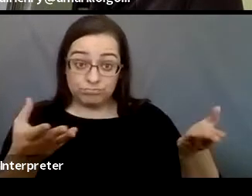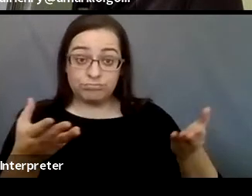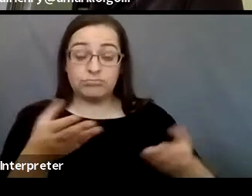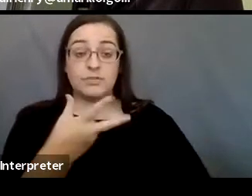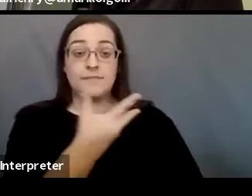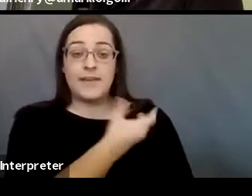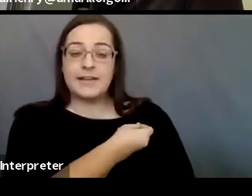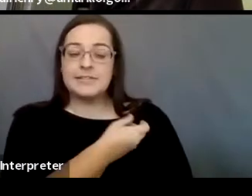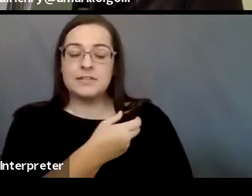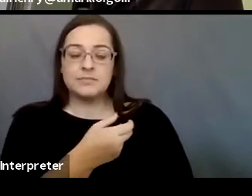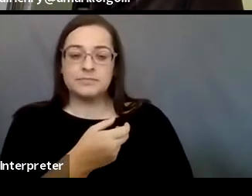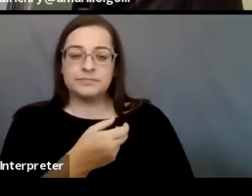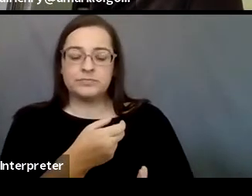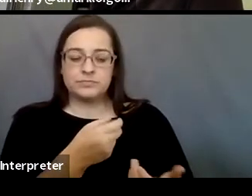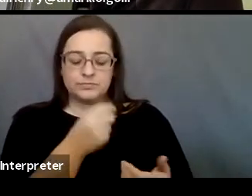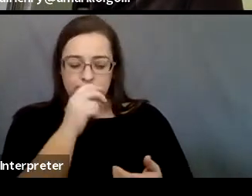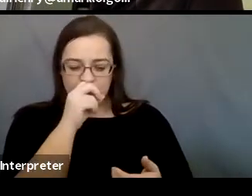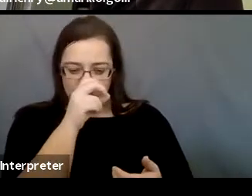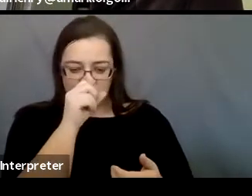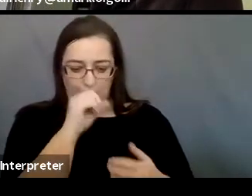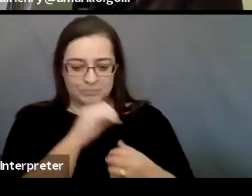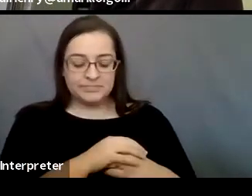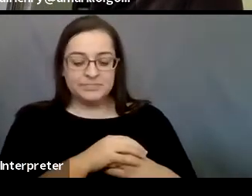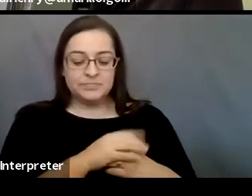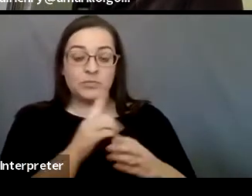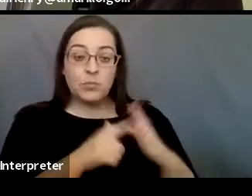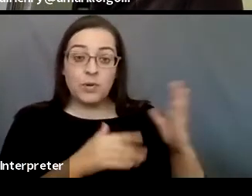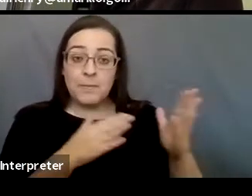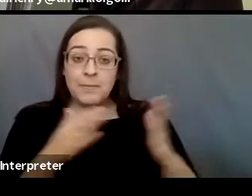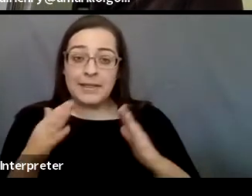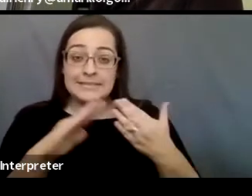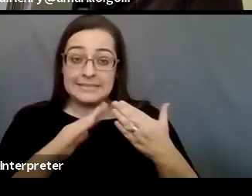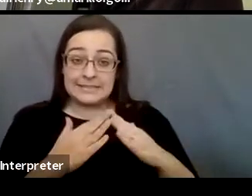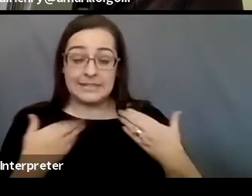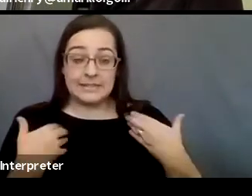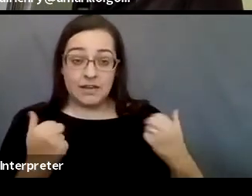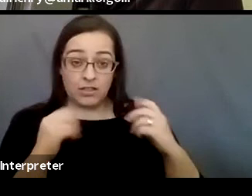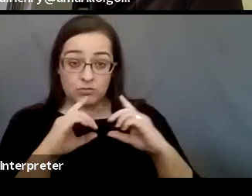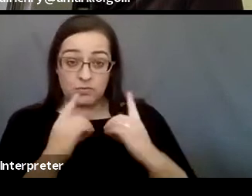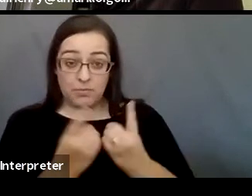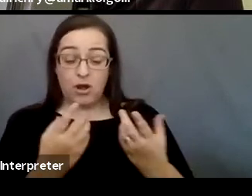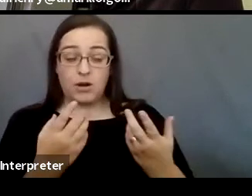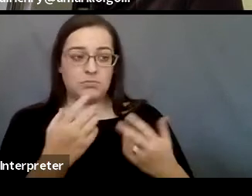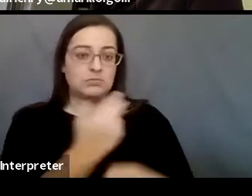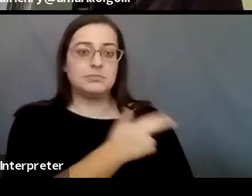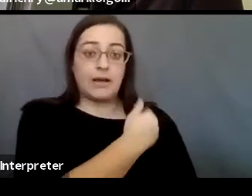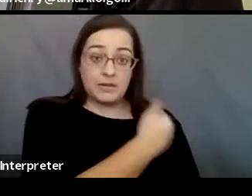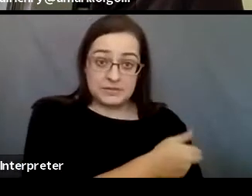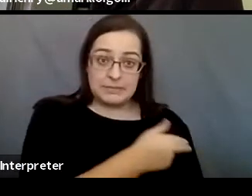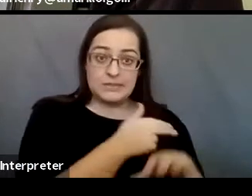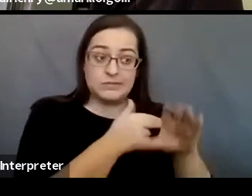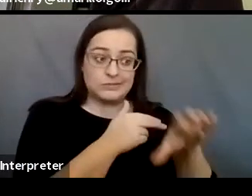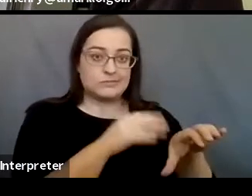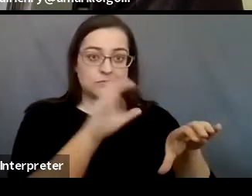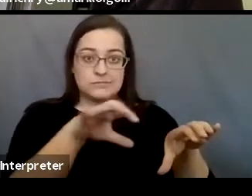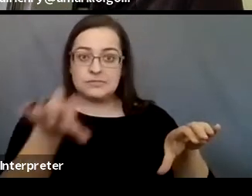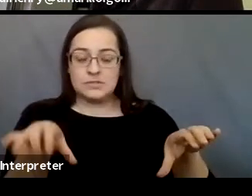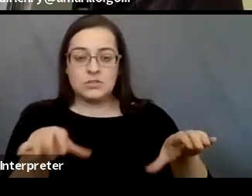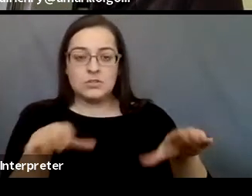vaccines. I guess, what are the plans that the city and the public health department, as well as the hospitals, have